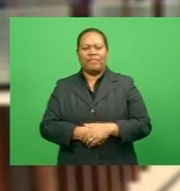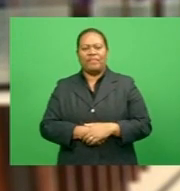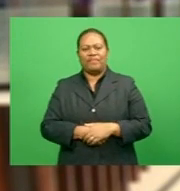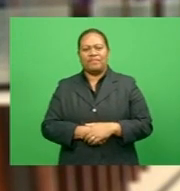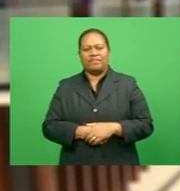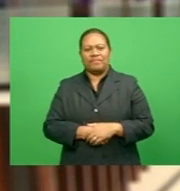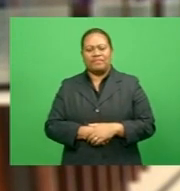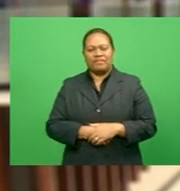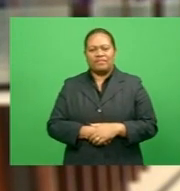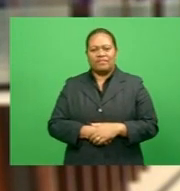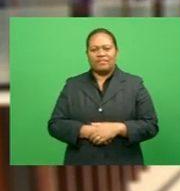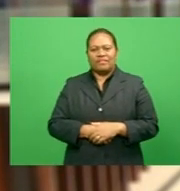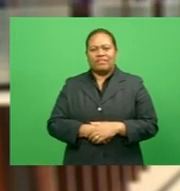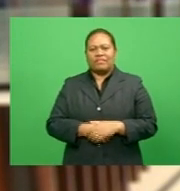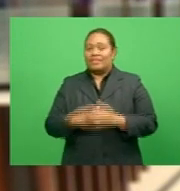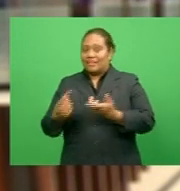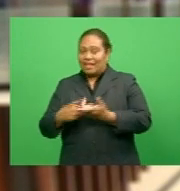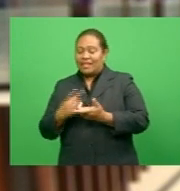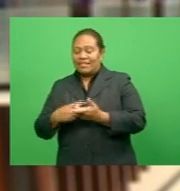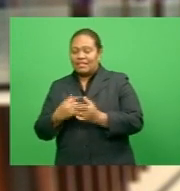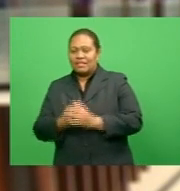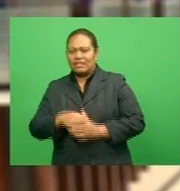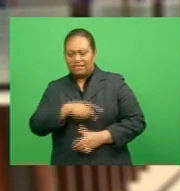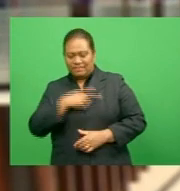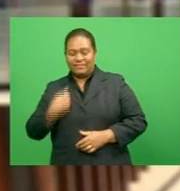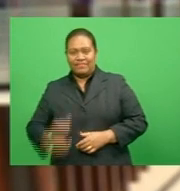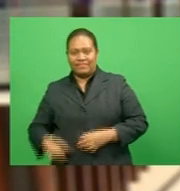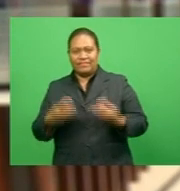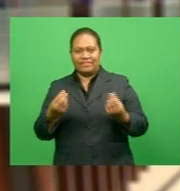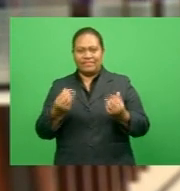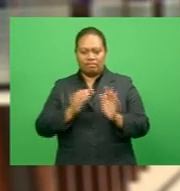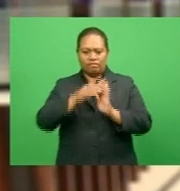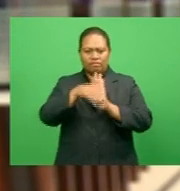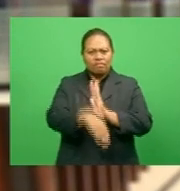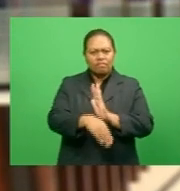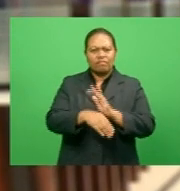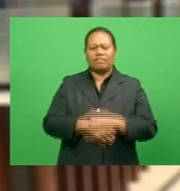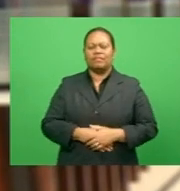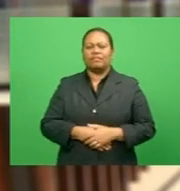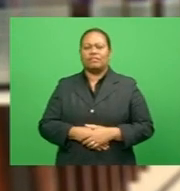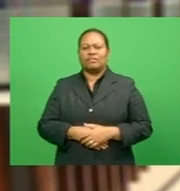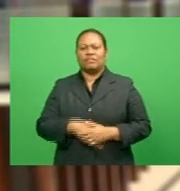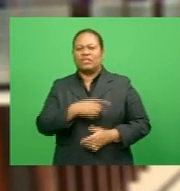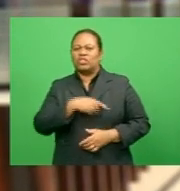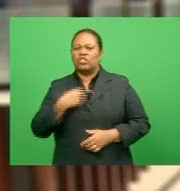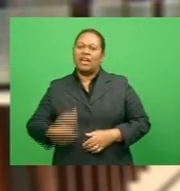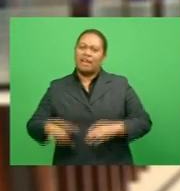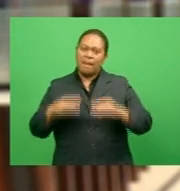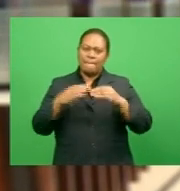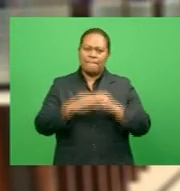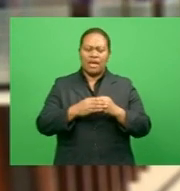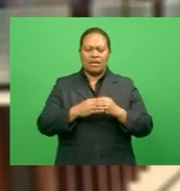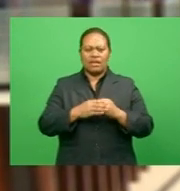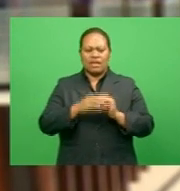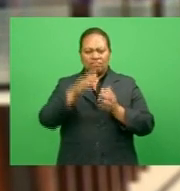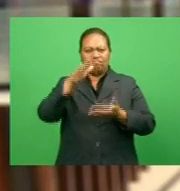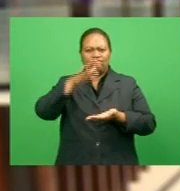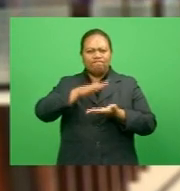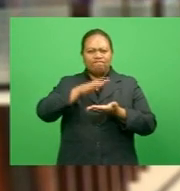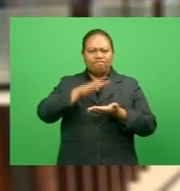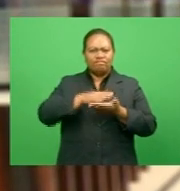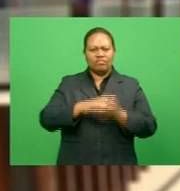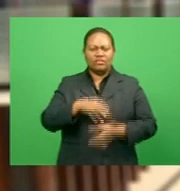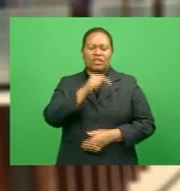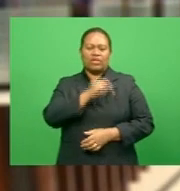week. Elsewhere, the Chinese yuan dropped after the People's Bank of China said it will lower the reserve